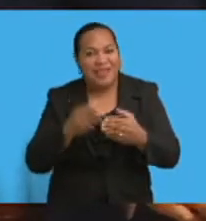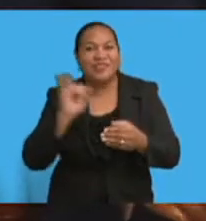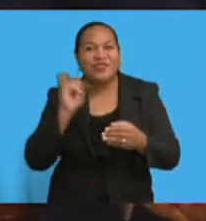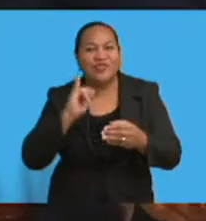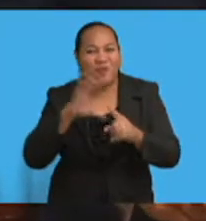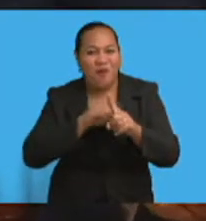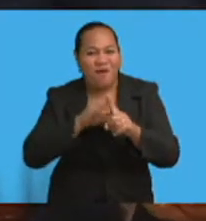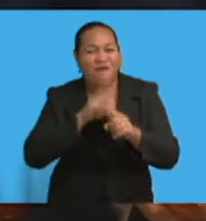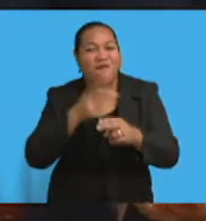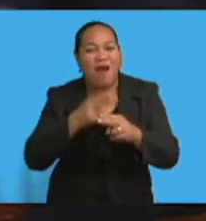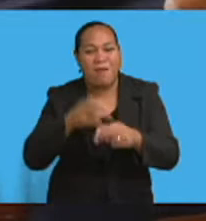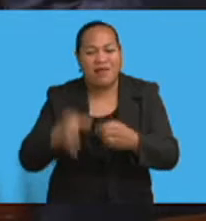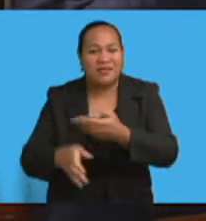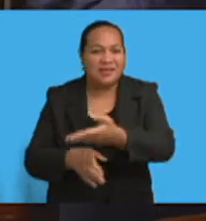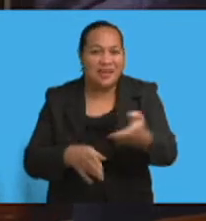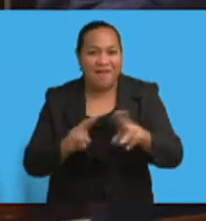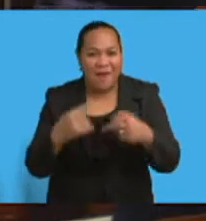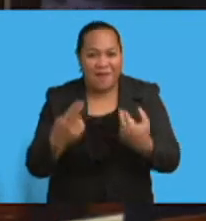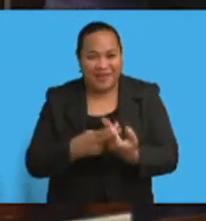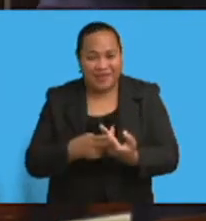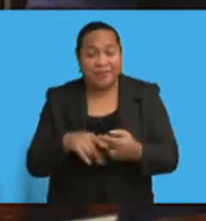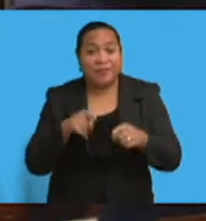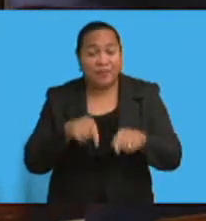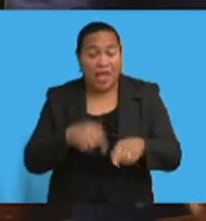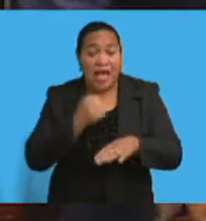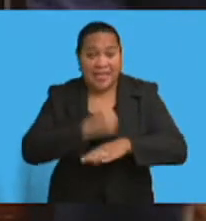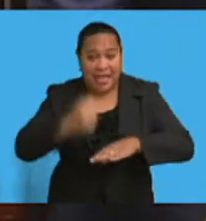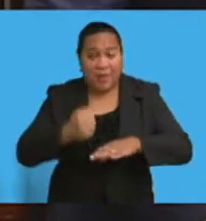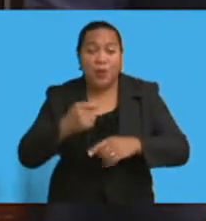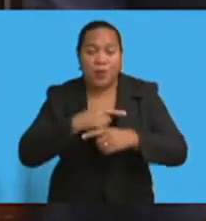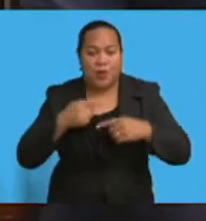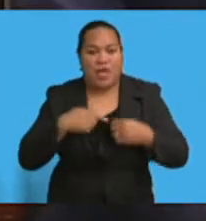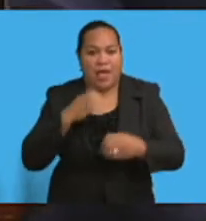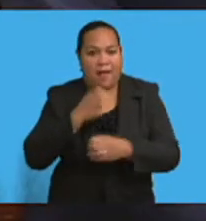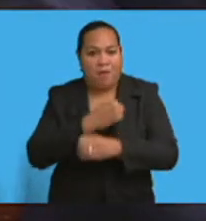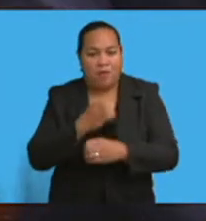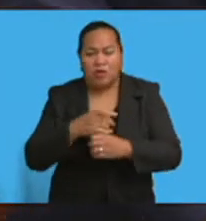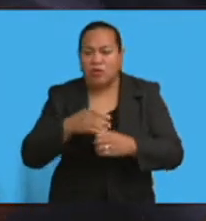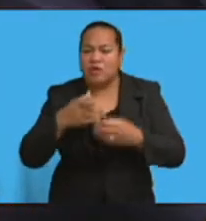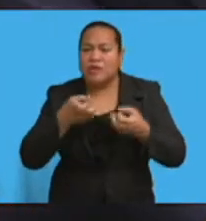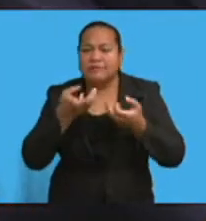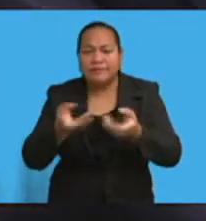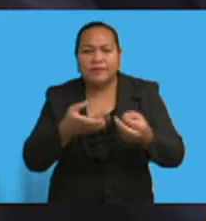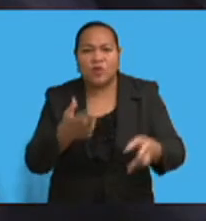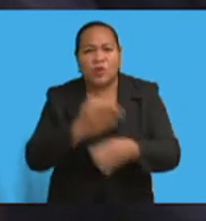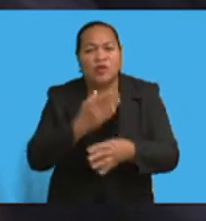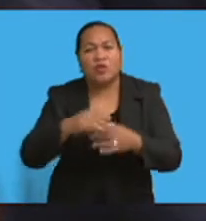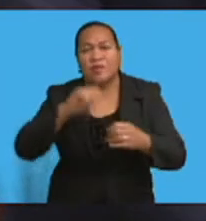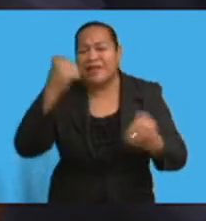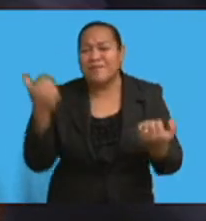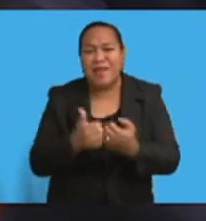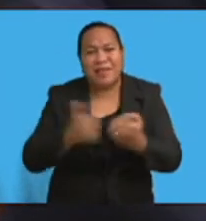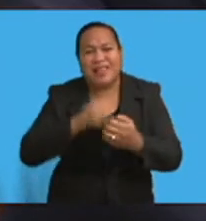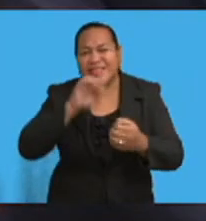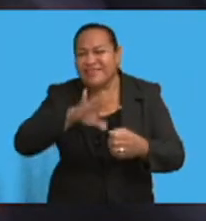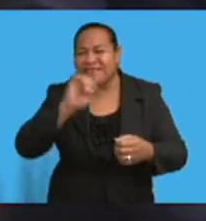model for farmers and their families. As a government, Madam Speaker, we are an employer to many tens of thousands of Fijians. Those women and